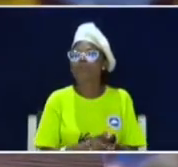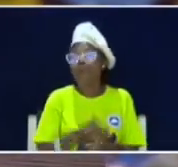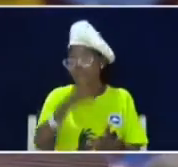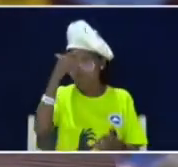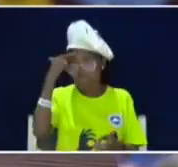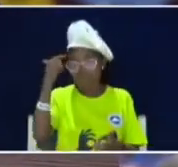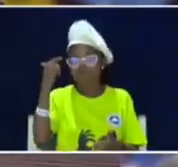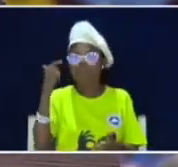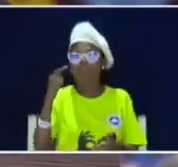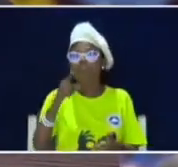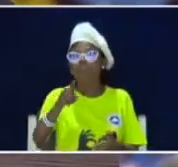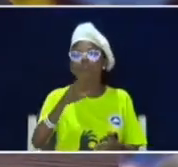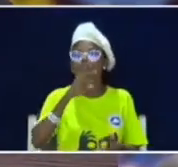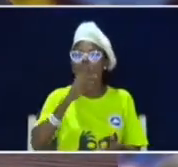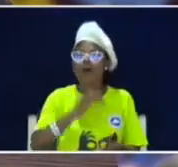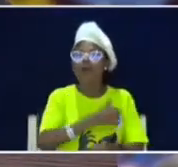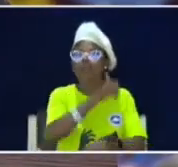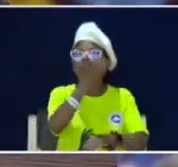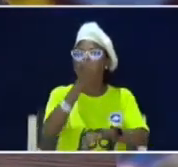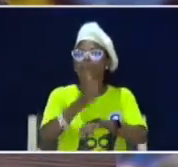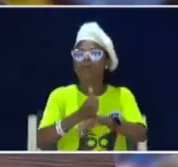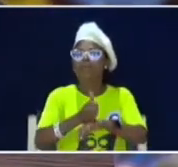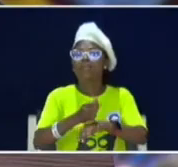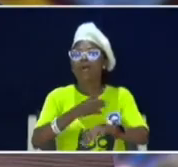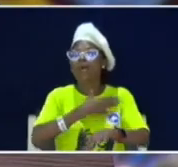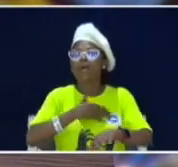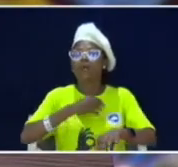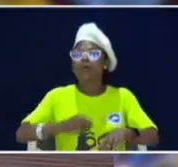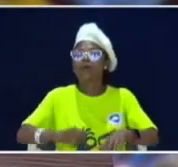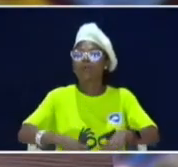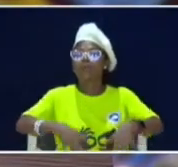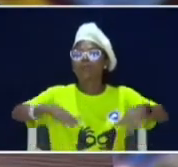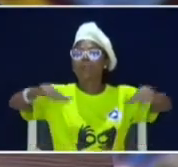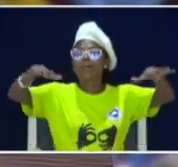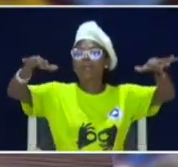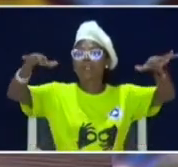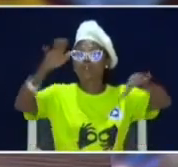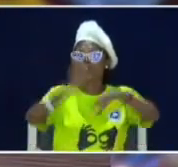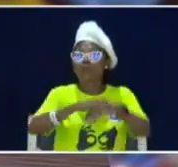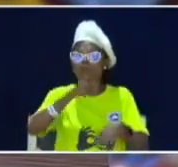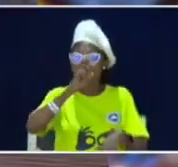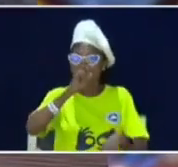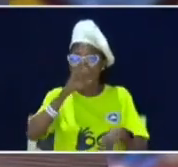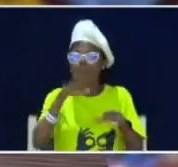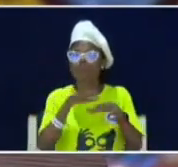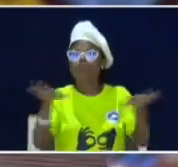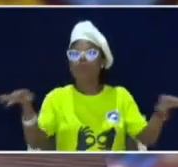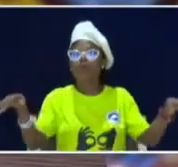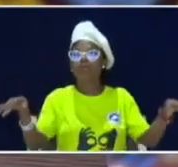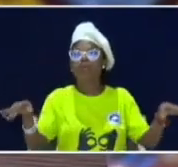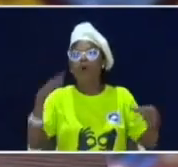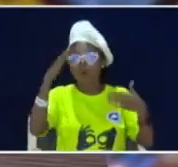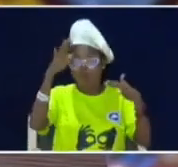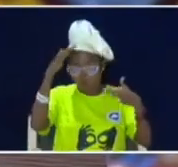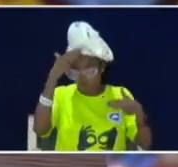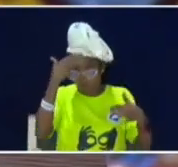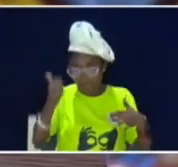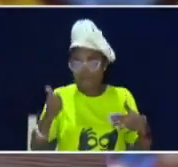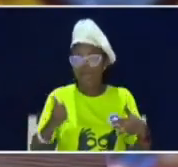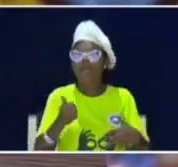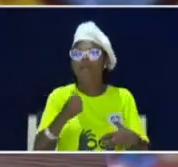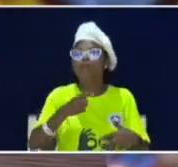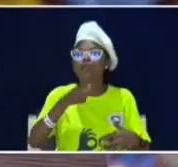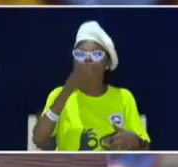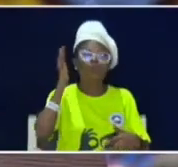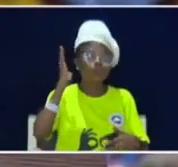you are soaring or flying on the eagle's wing. Number four, why should we mount up on eagle's